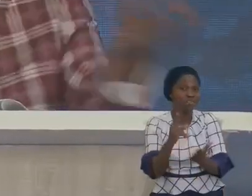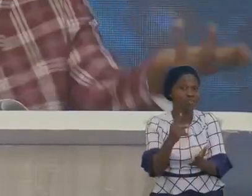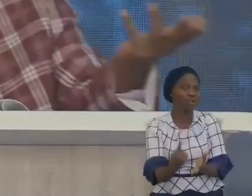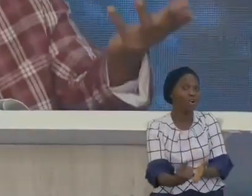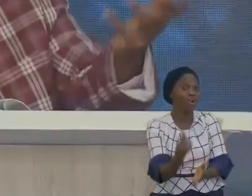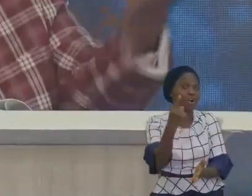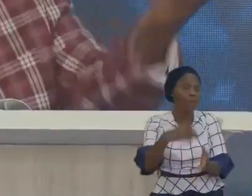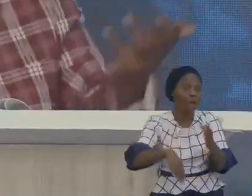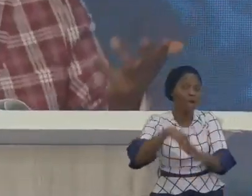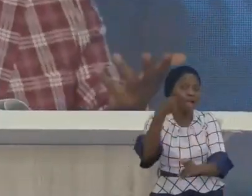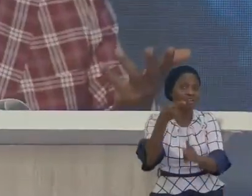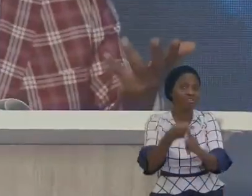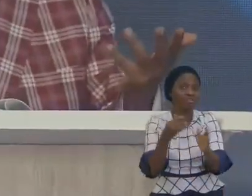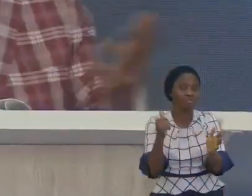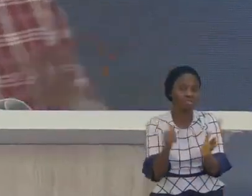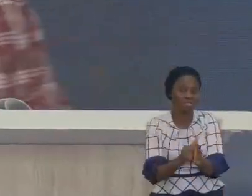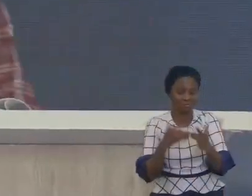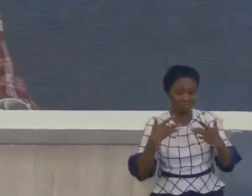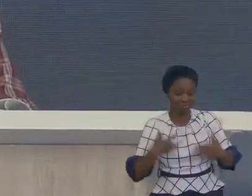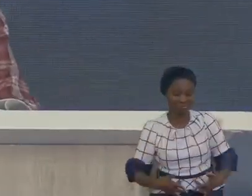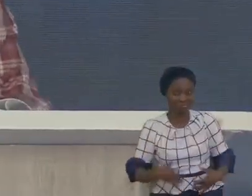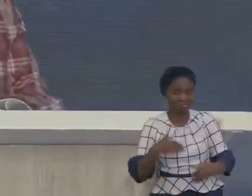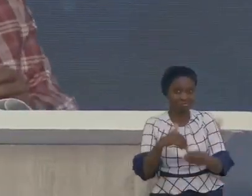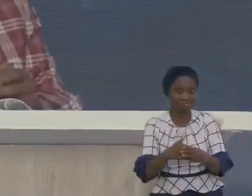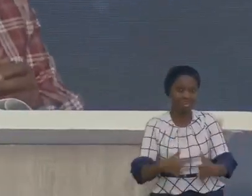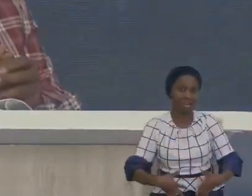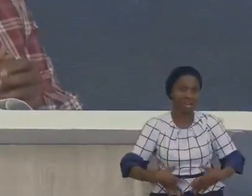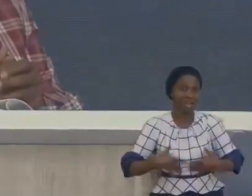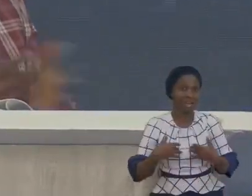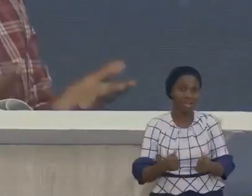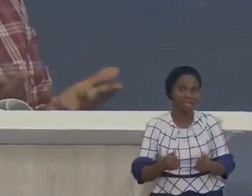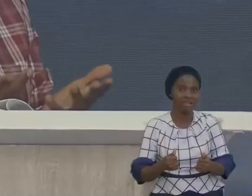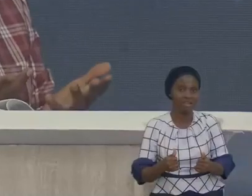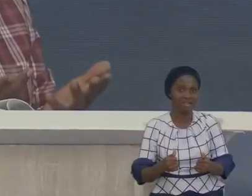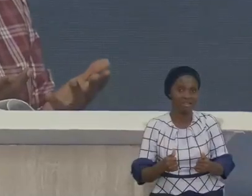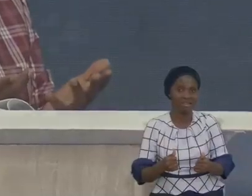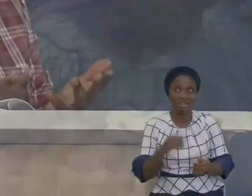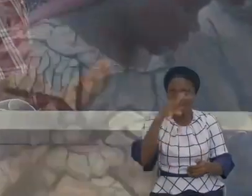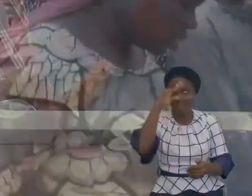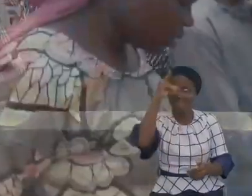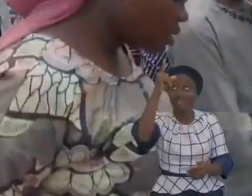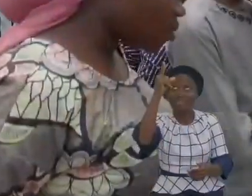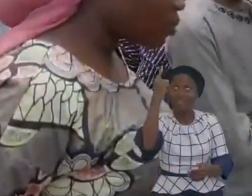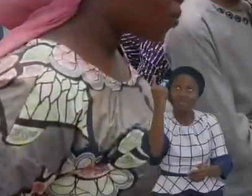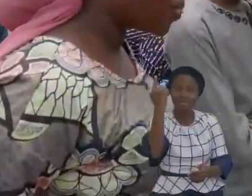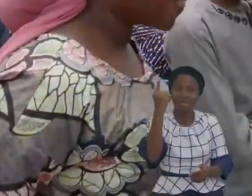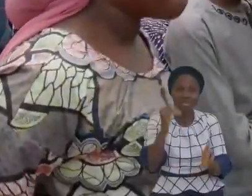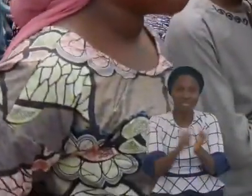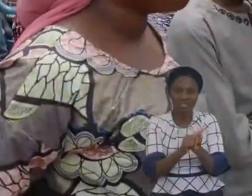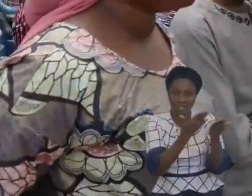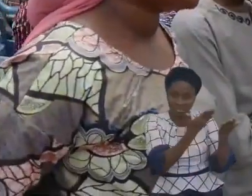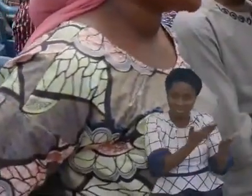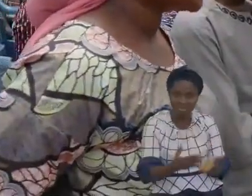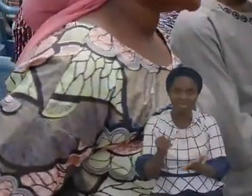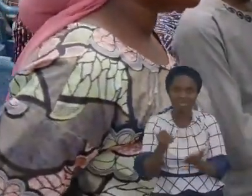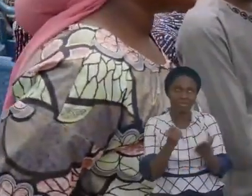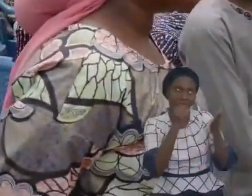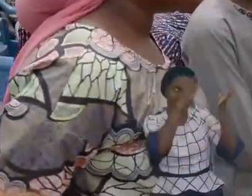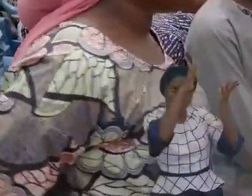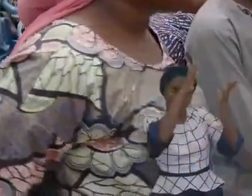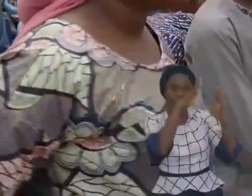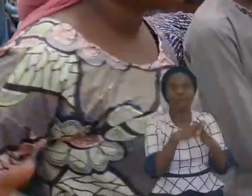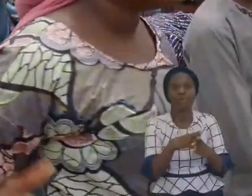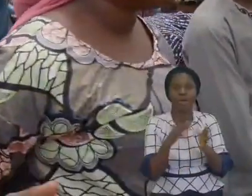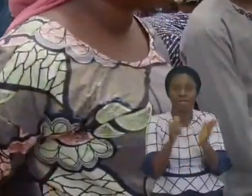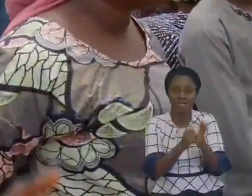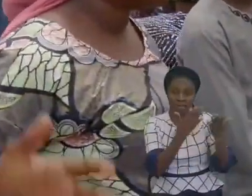Is the one that brings hope. Is the one that brings life. Is the one that brings